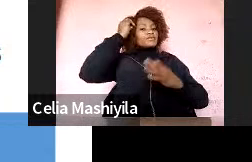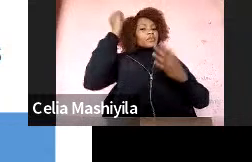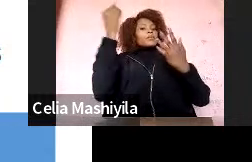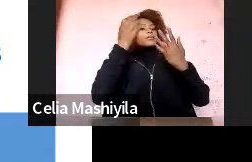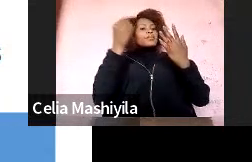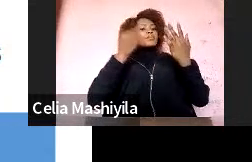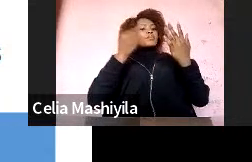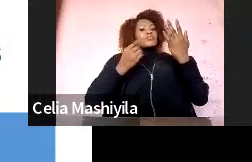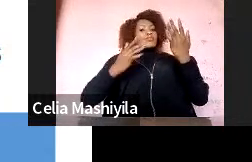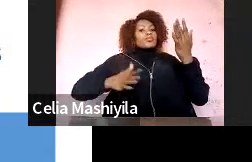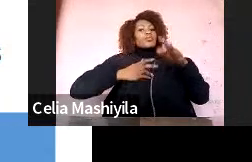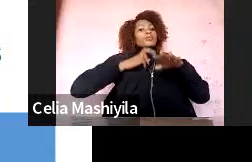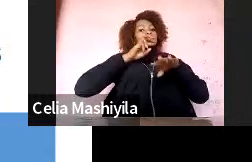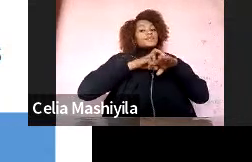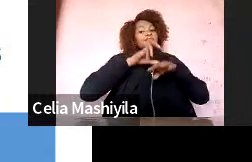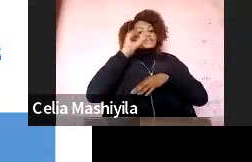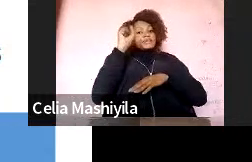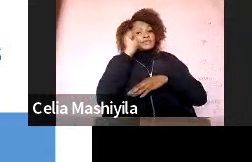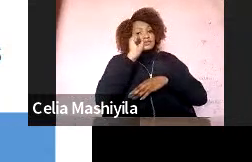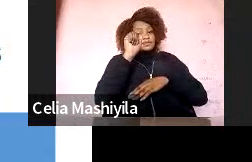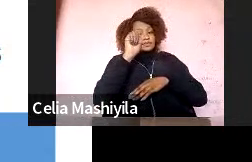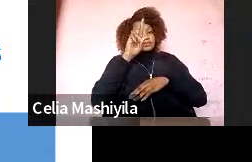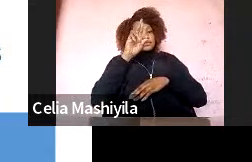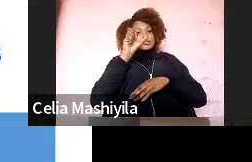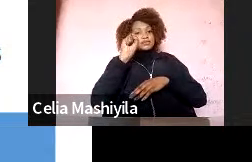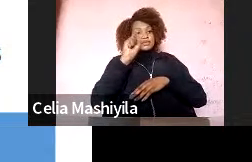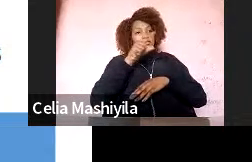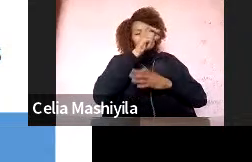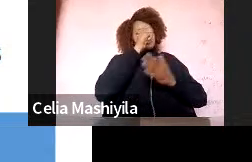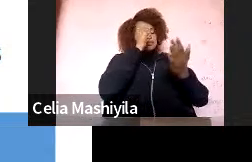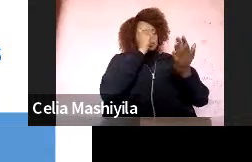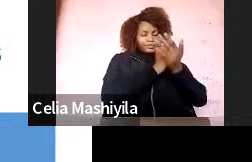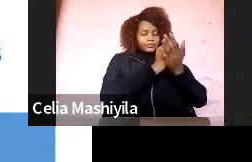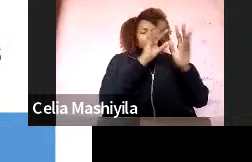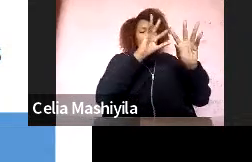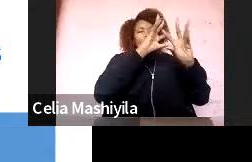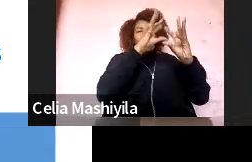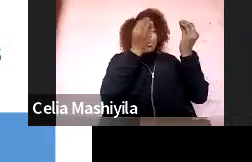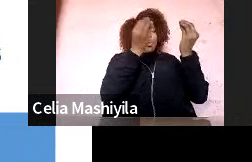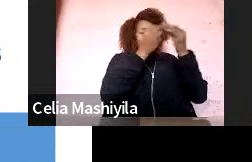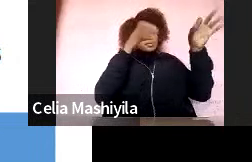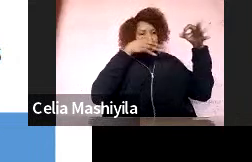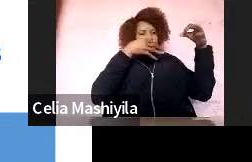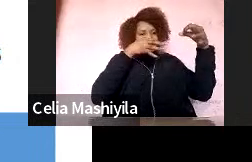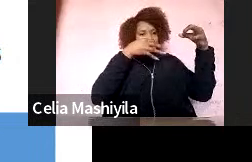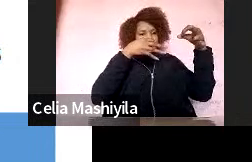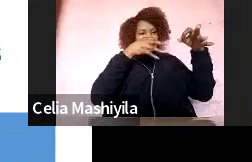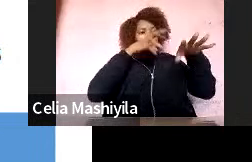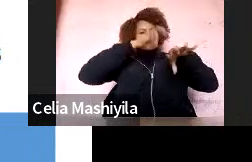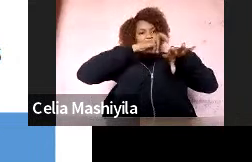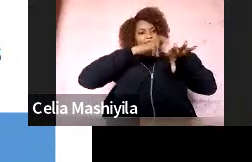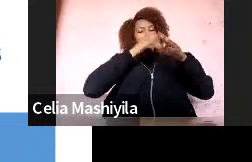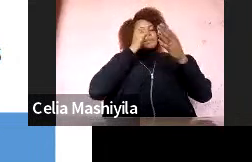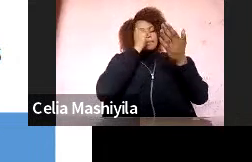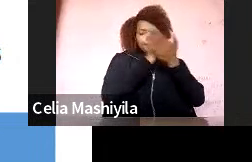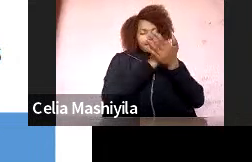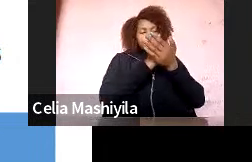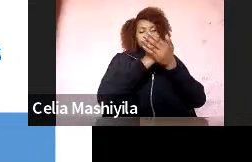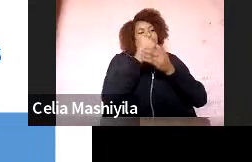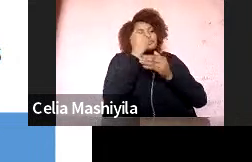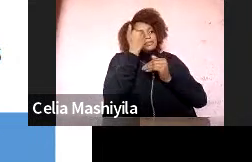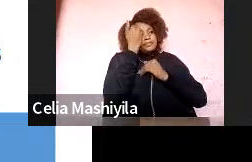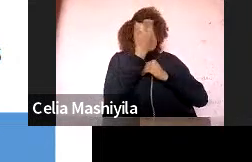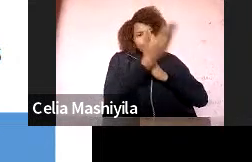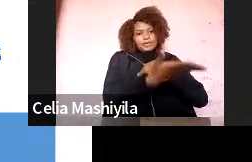to SARS. You are fully aware that whatever information you have utilized to deal with SARS on